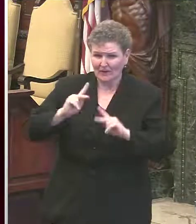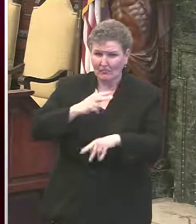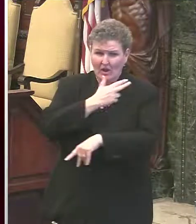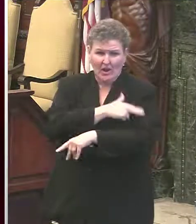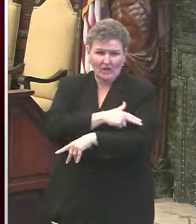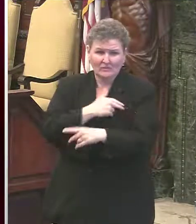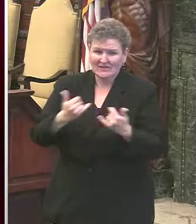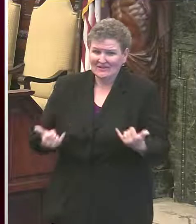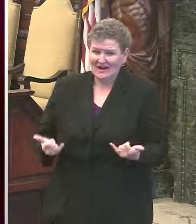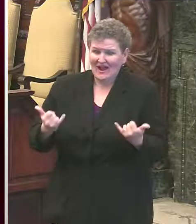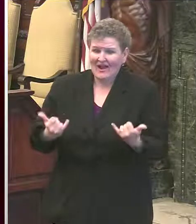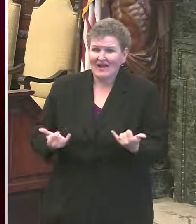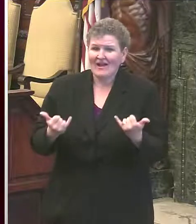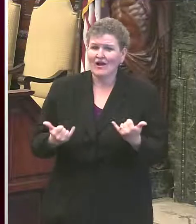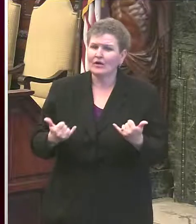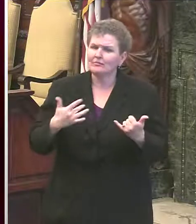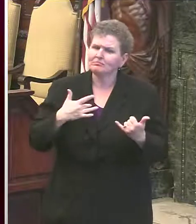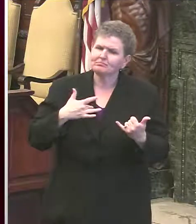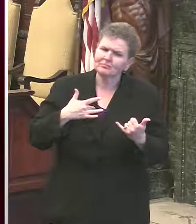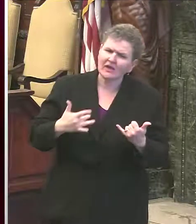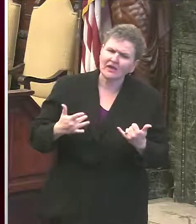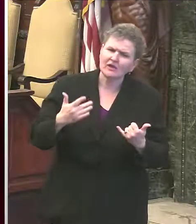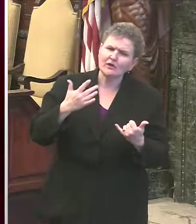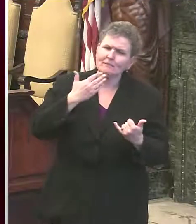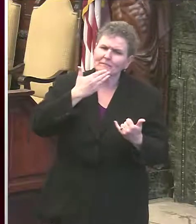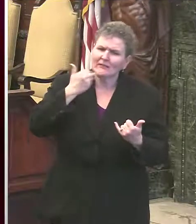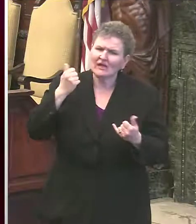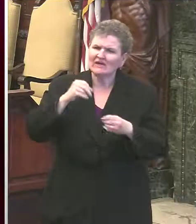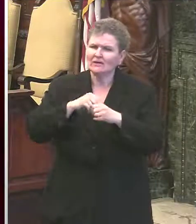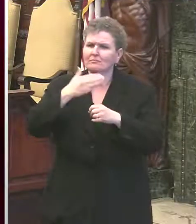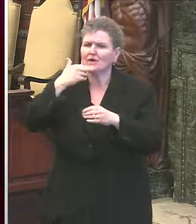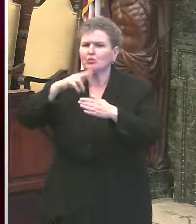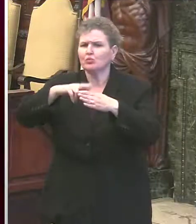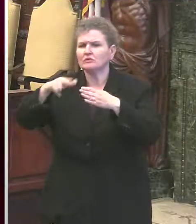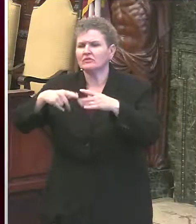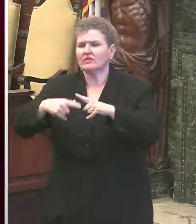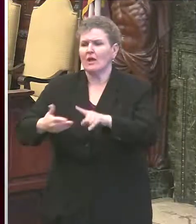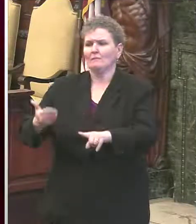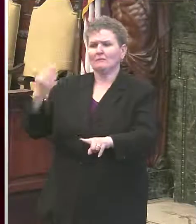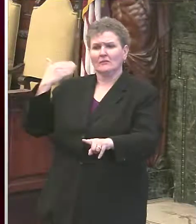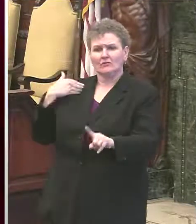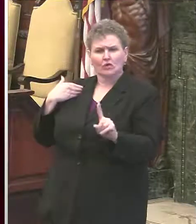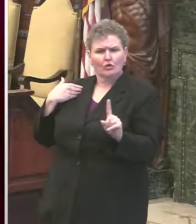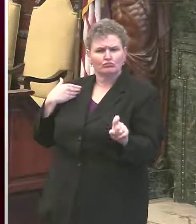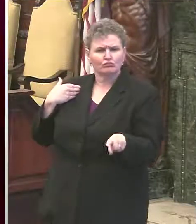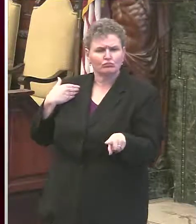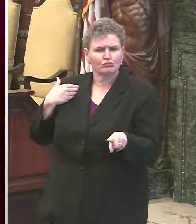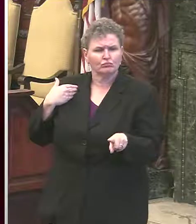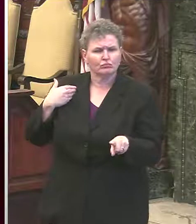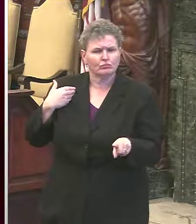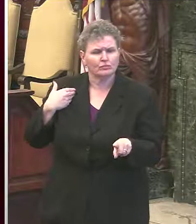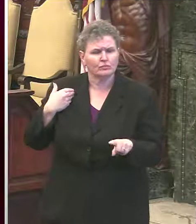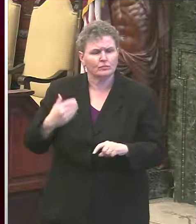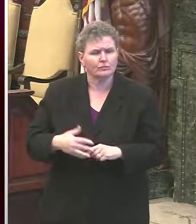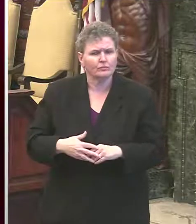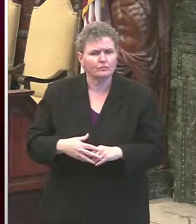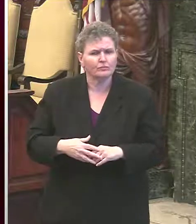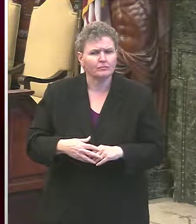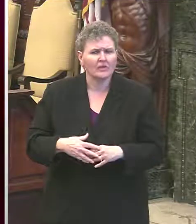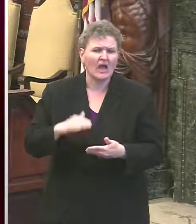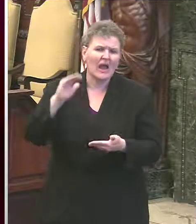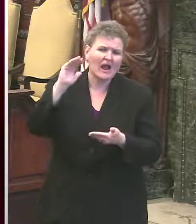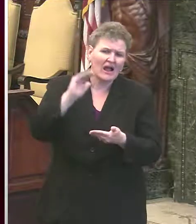are likely to have better outcomes than, say, 6 months ago? And I'm curious what factors might influence those outcomes that are